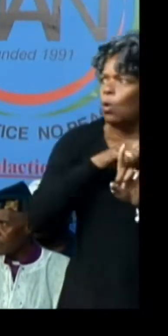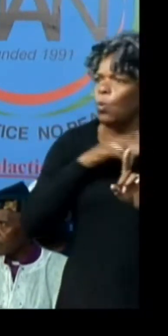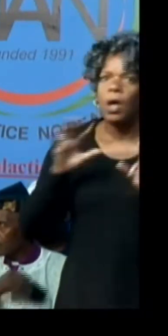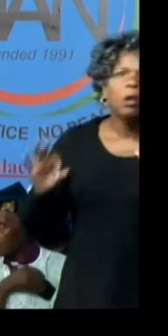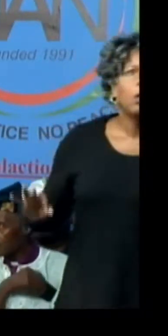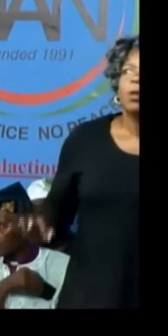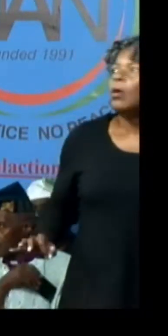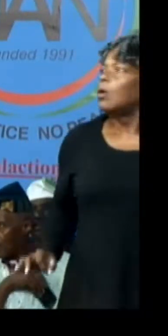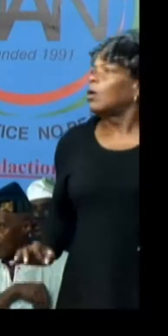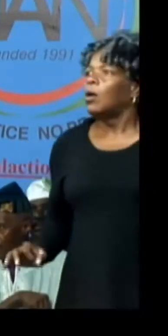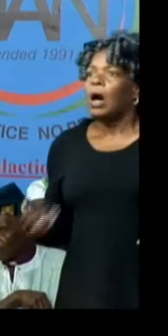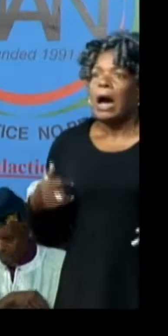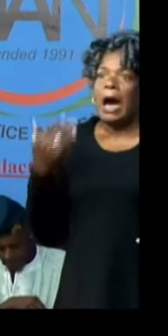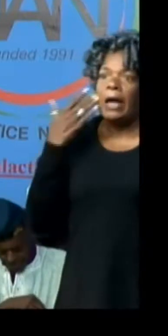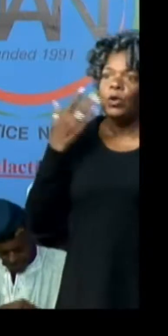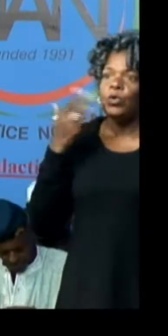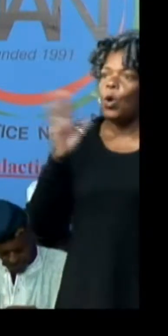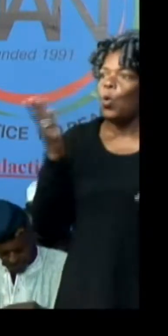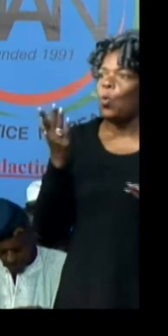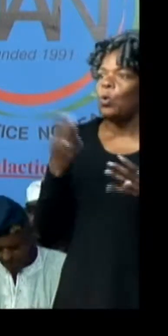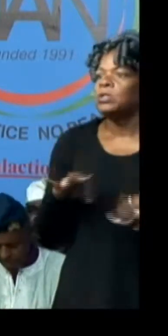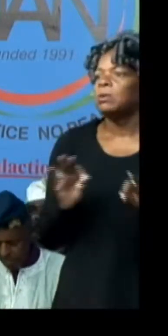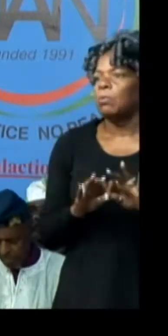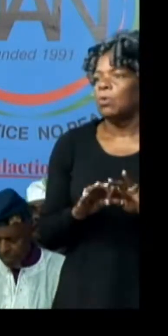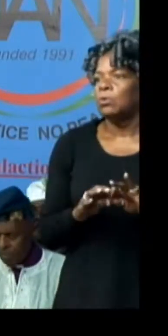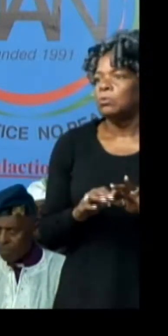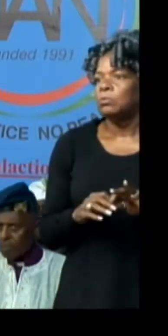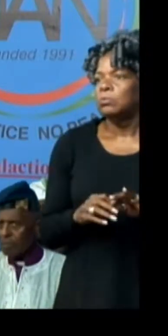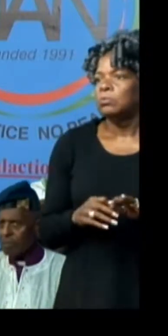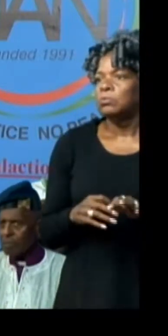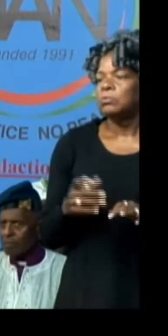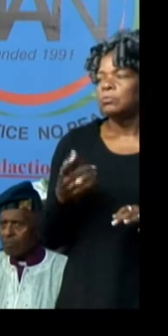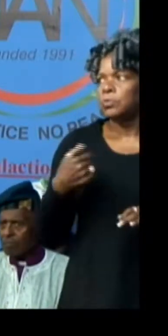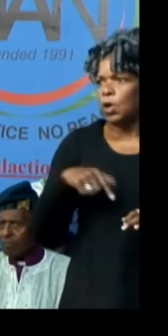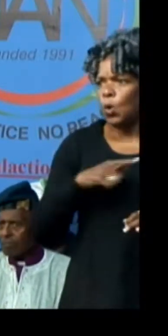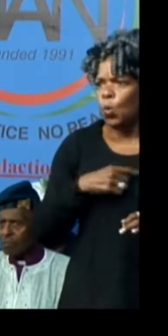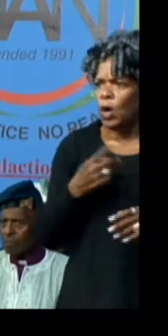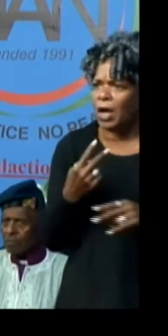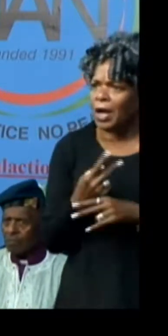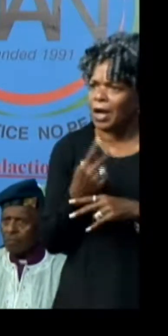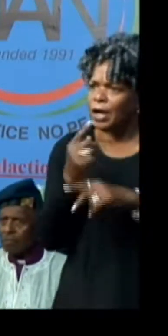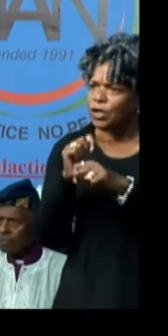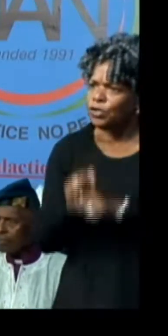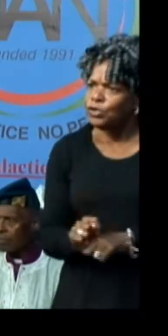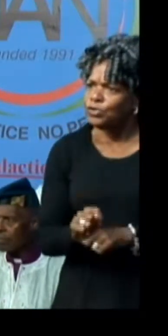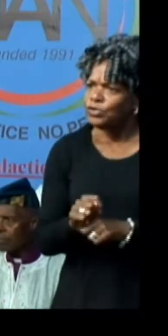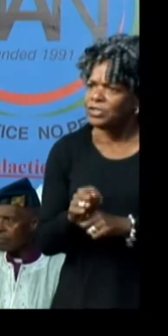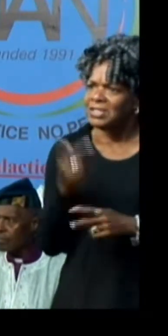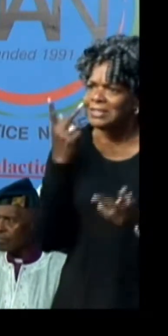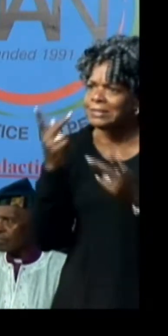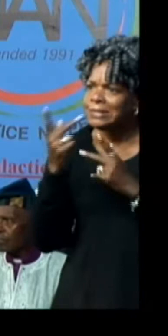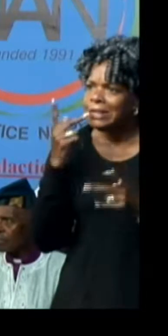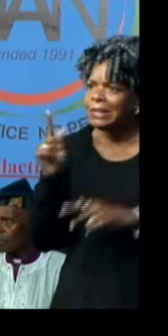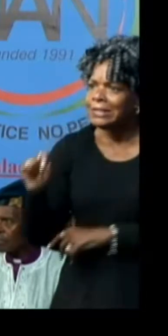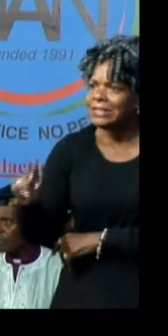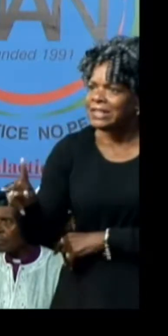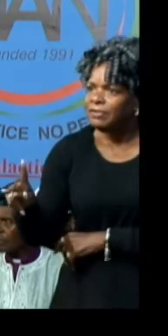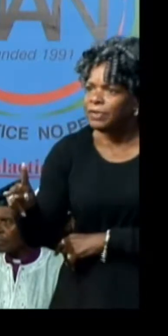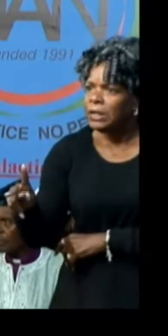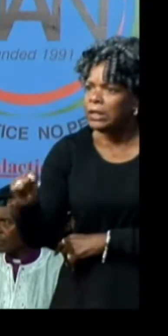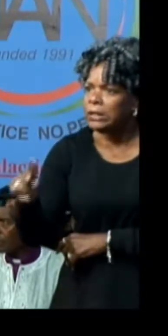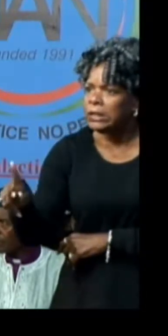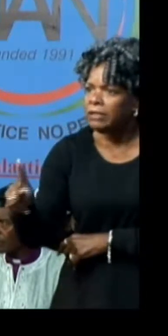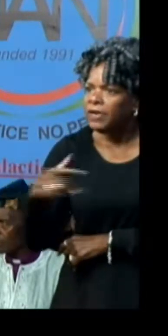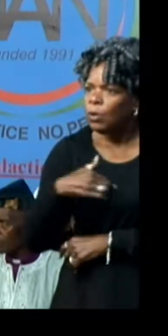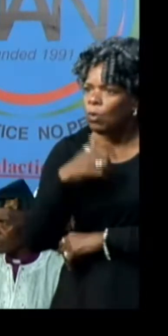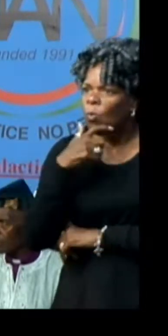on personality rather than on principles and values and things that